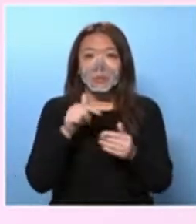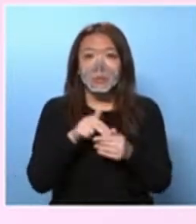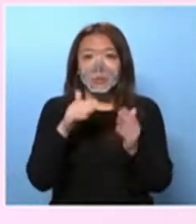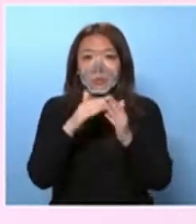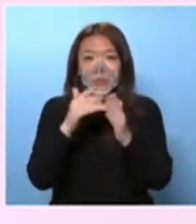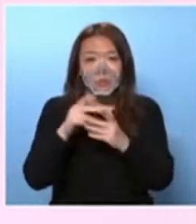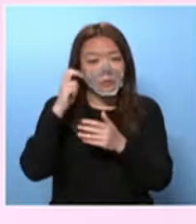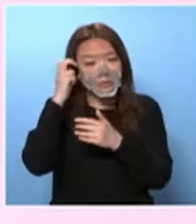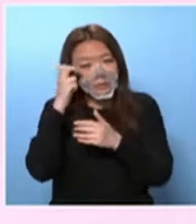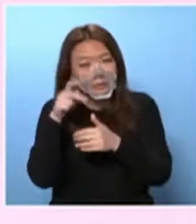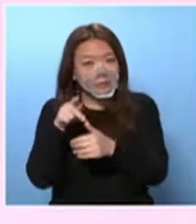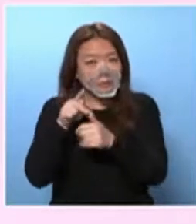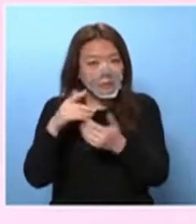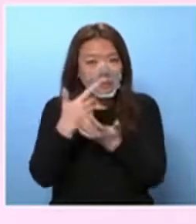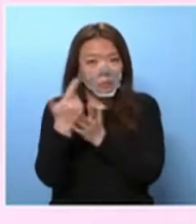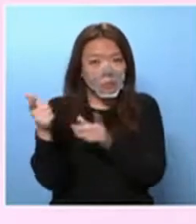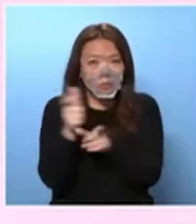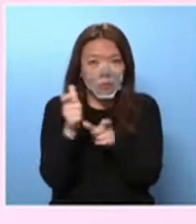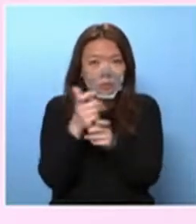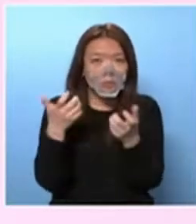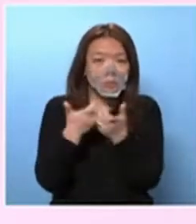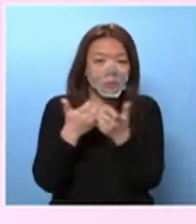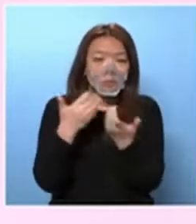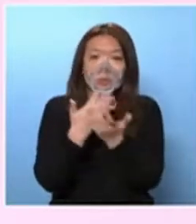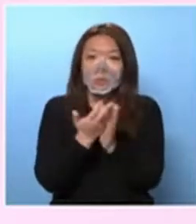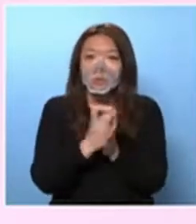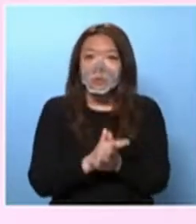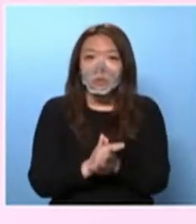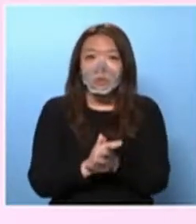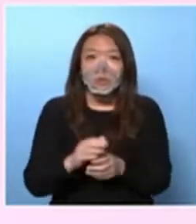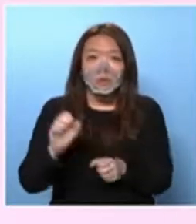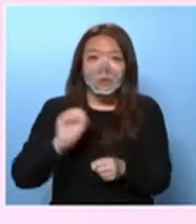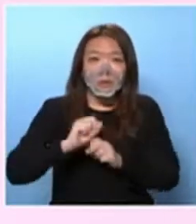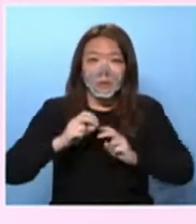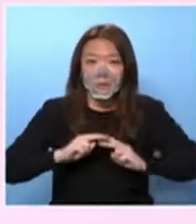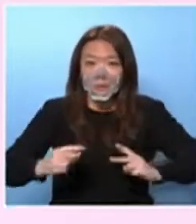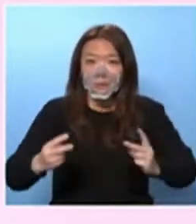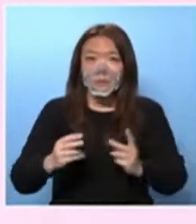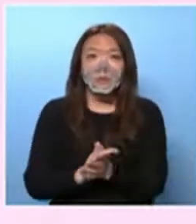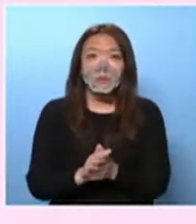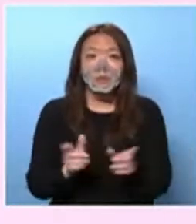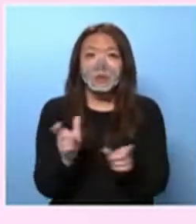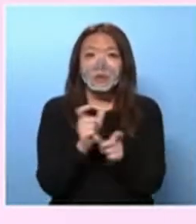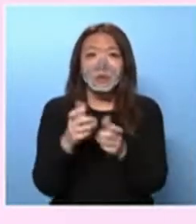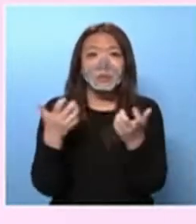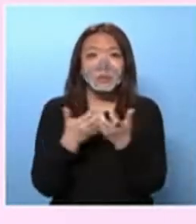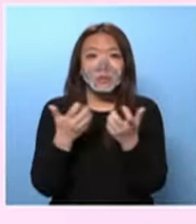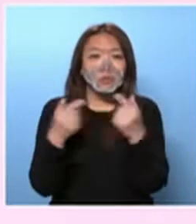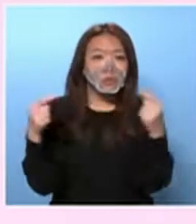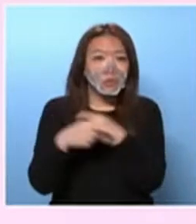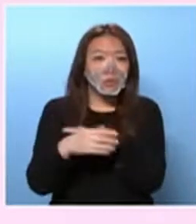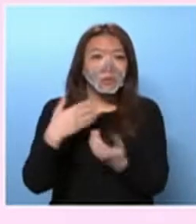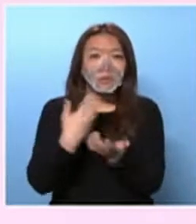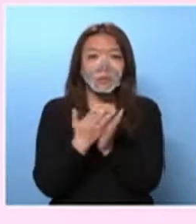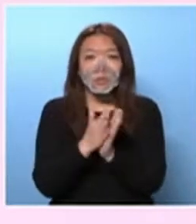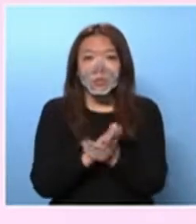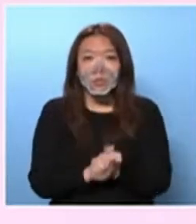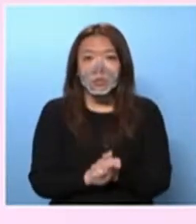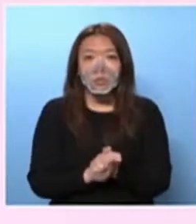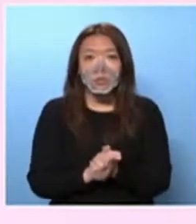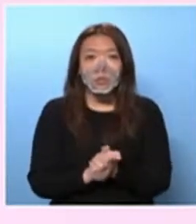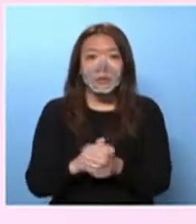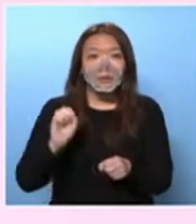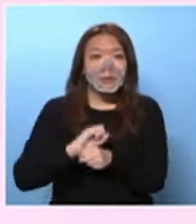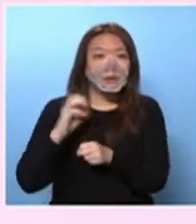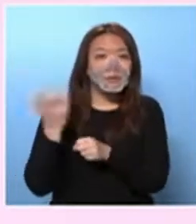the project. The HKMA will enrich the data-driven financial service ecosystem by exploring the introduction of more commercial data sources in